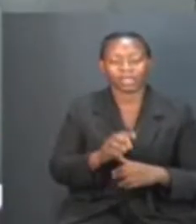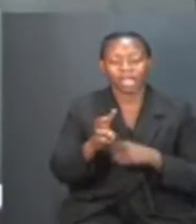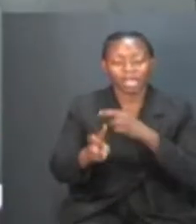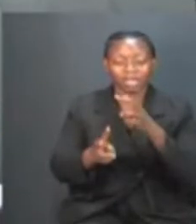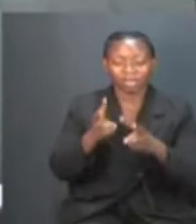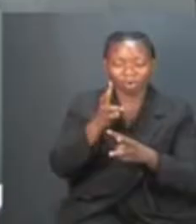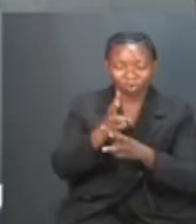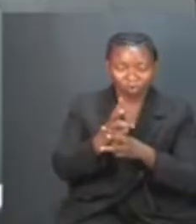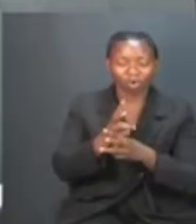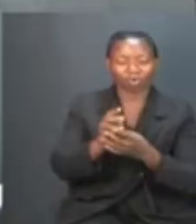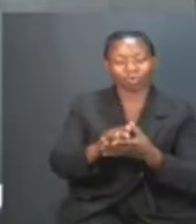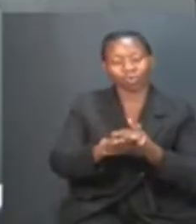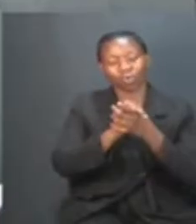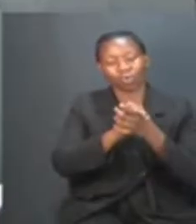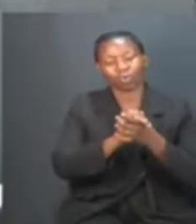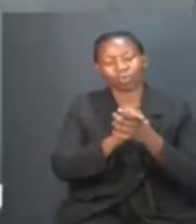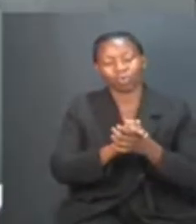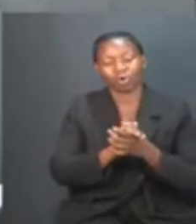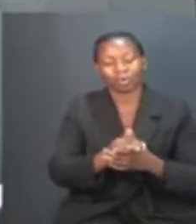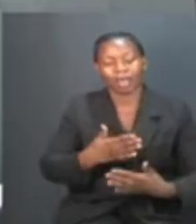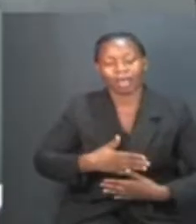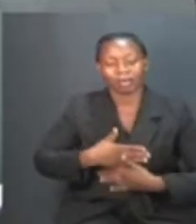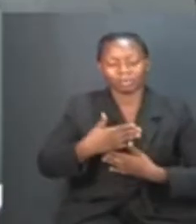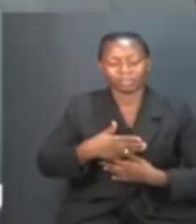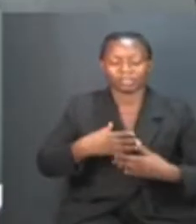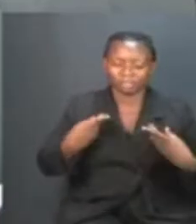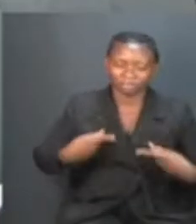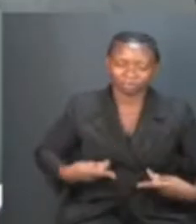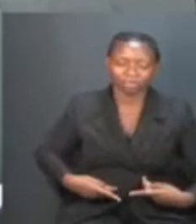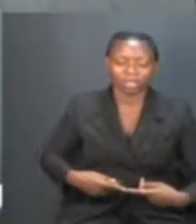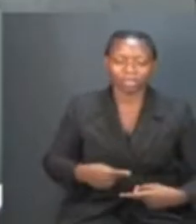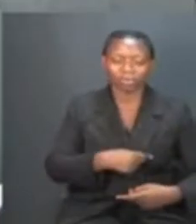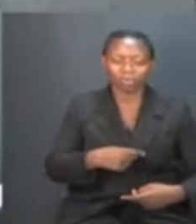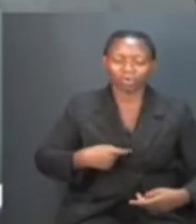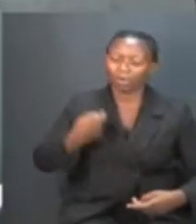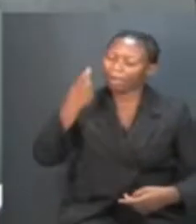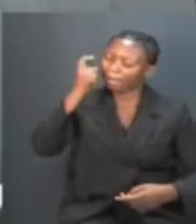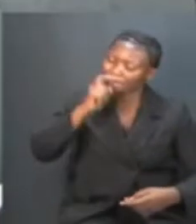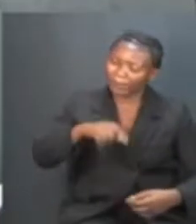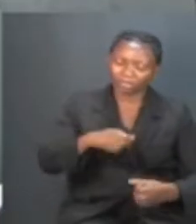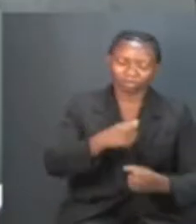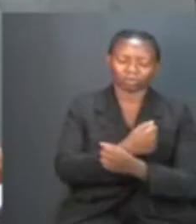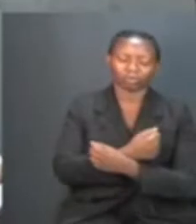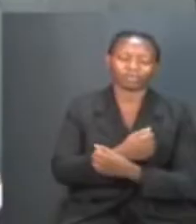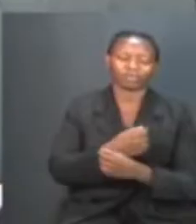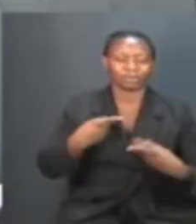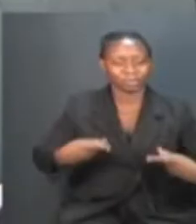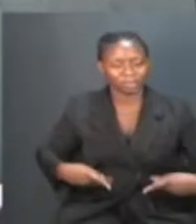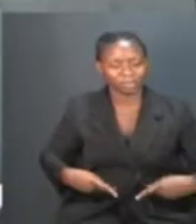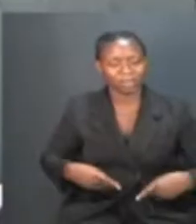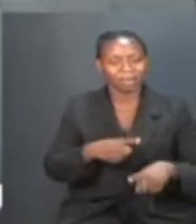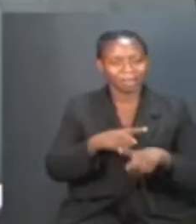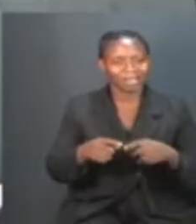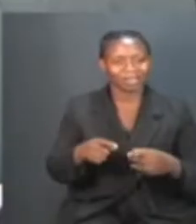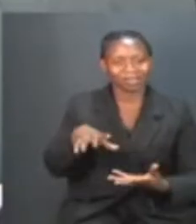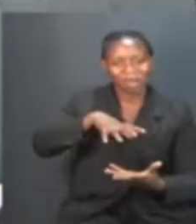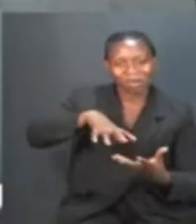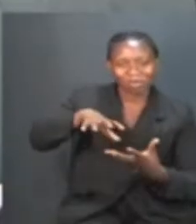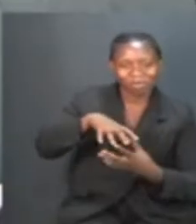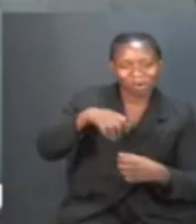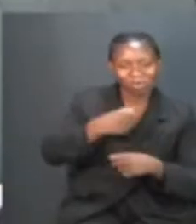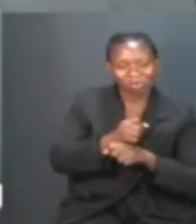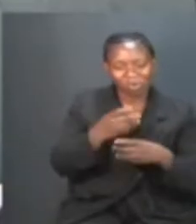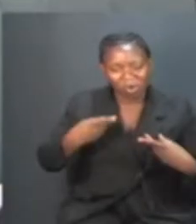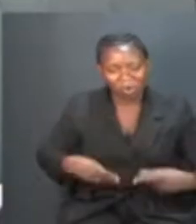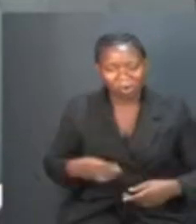will cherish our way. We must cherish it ourselves, but now I think we are confused whether we have to wear